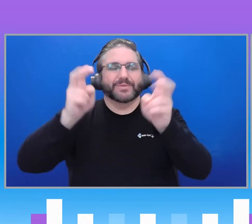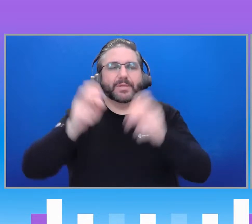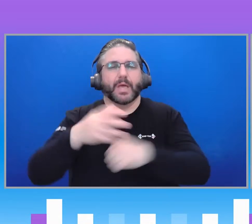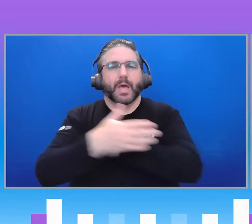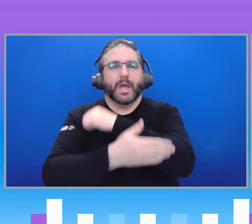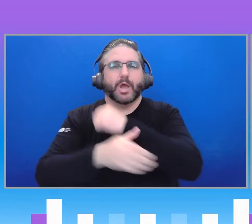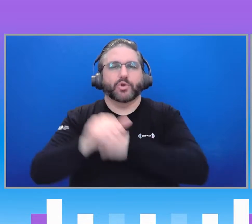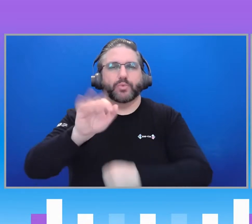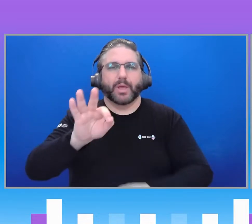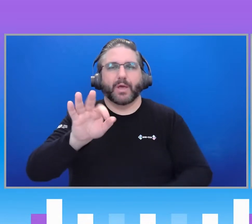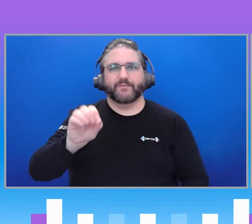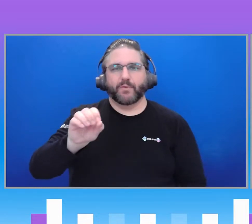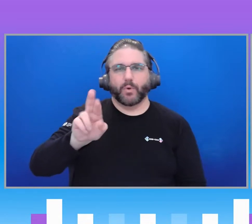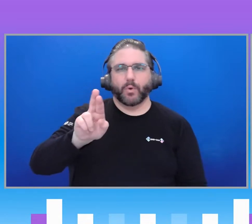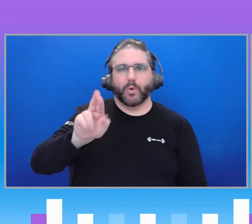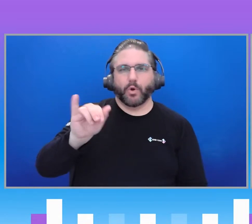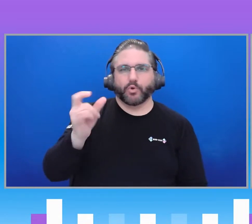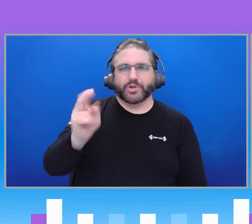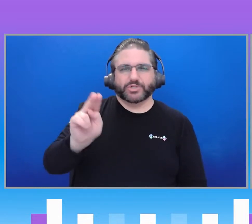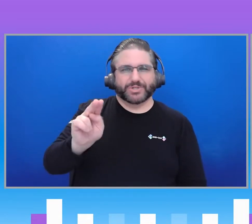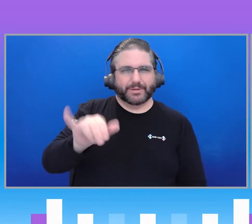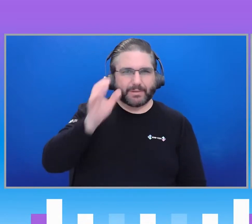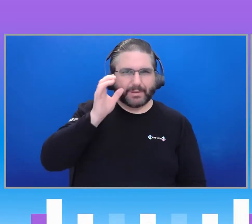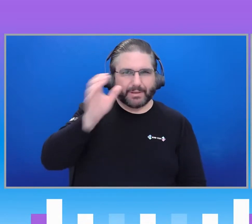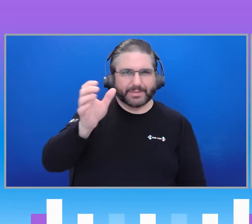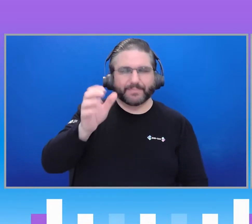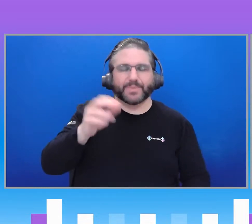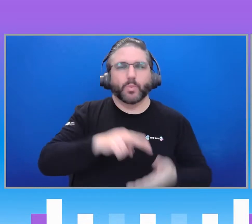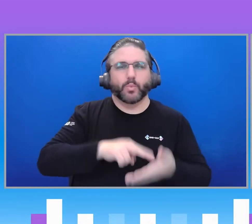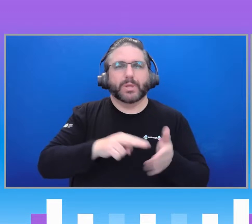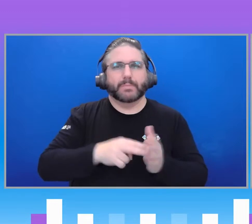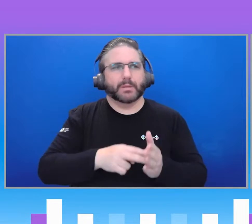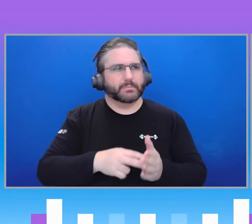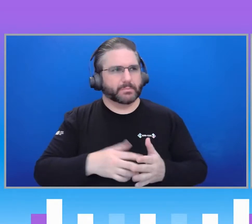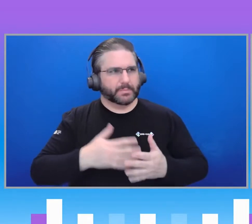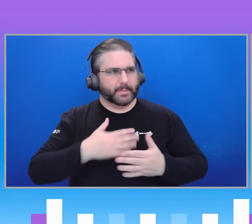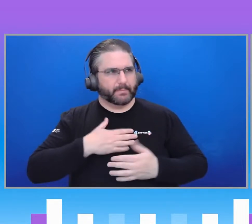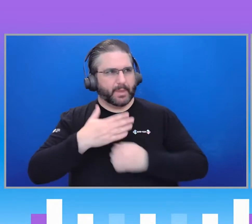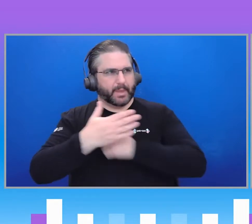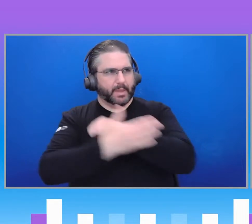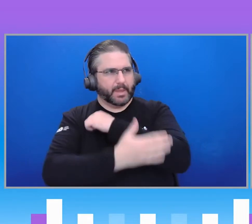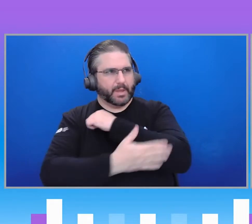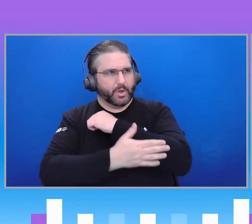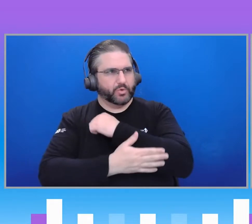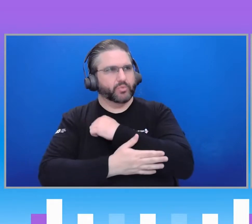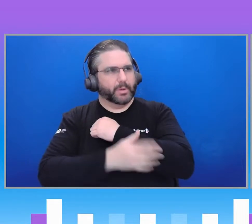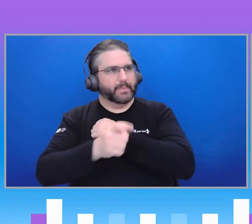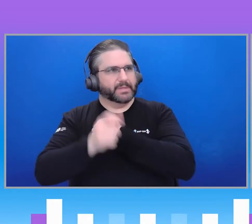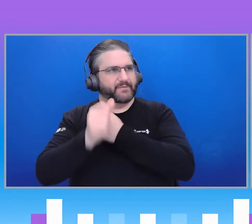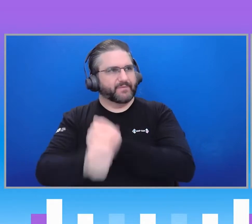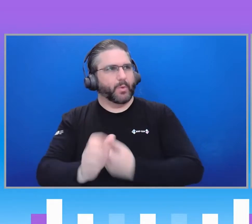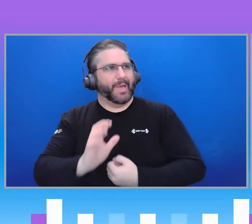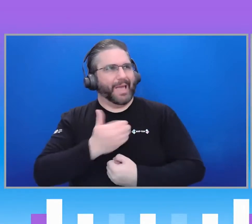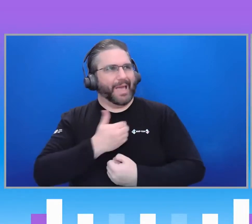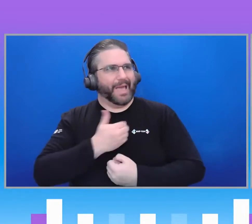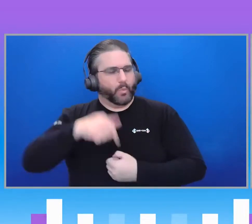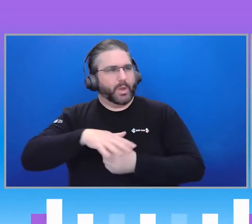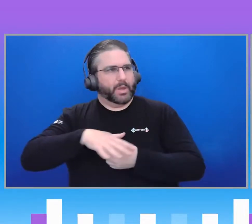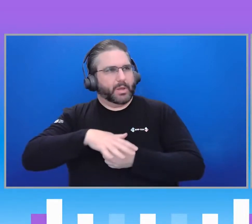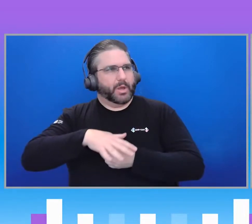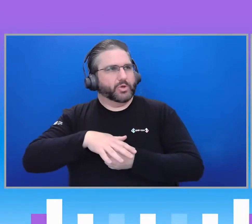meaning that, okay, you only have to comply with the requirements of the country where the service is